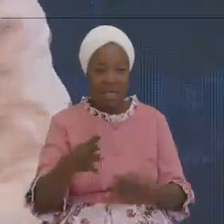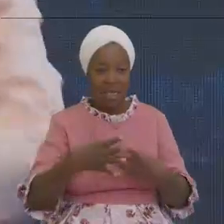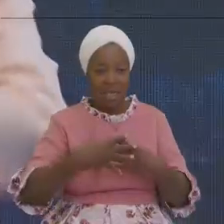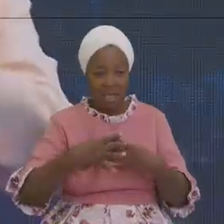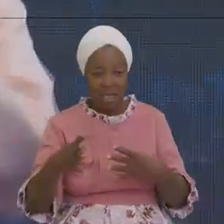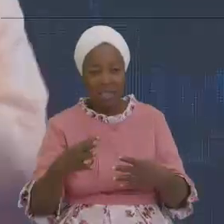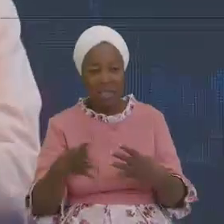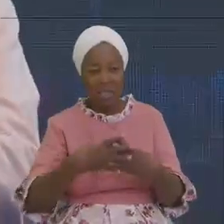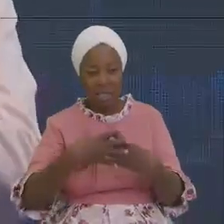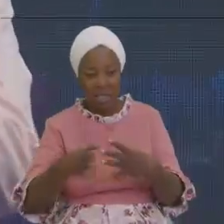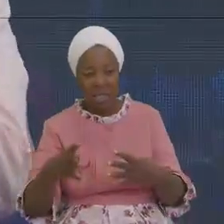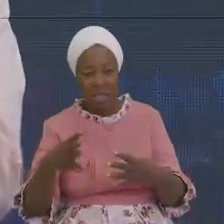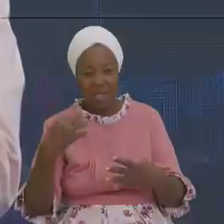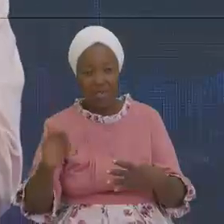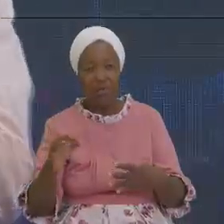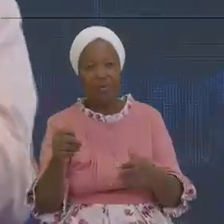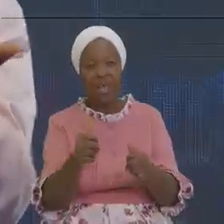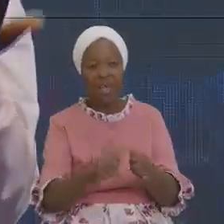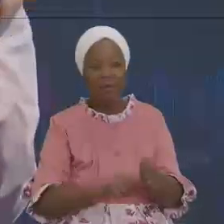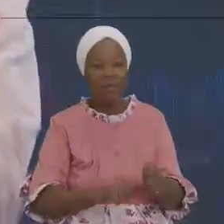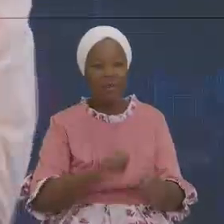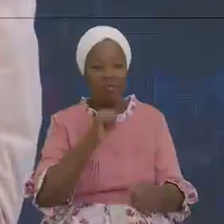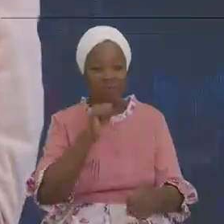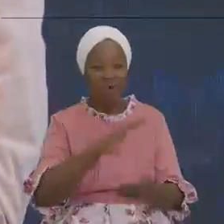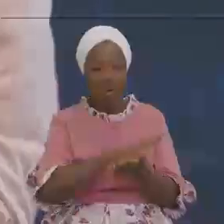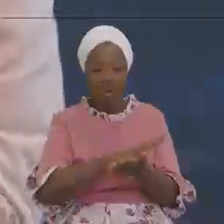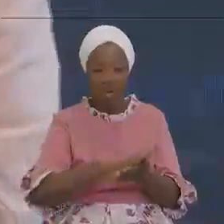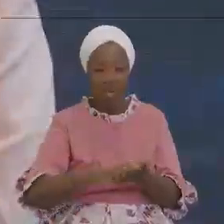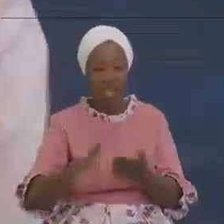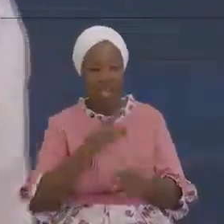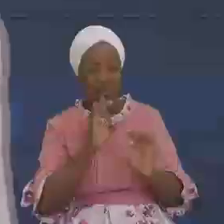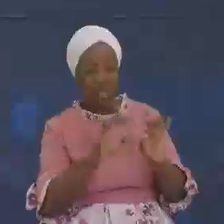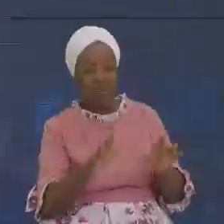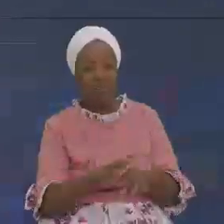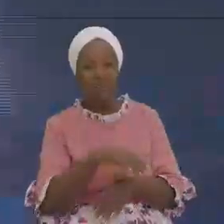a cage of every unclean and hateful bird.